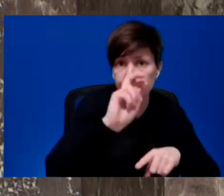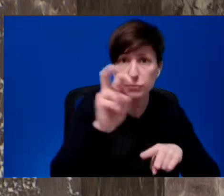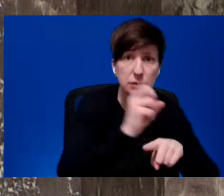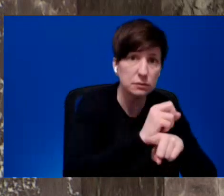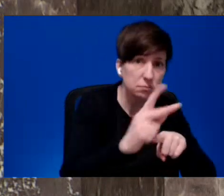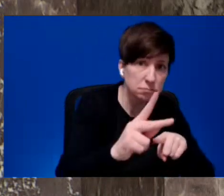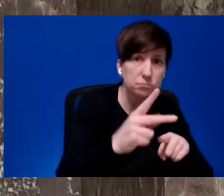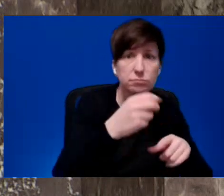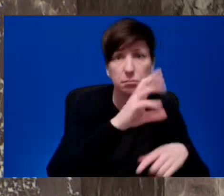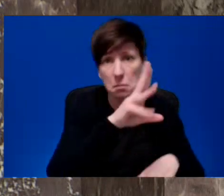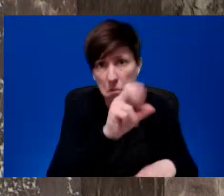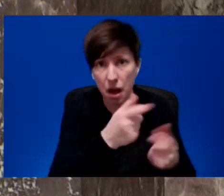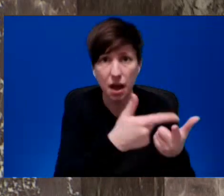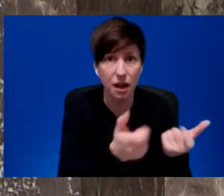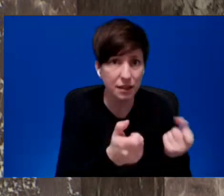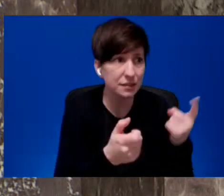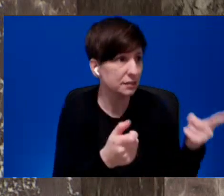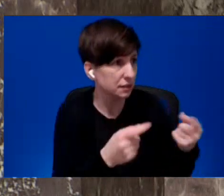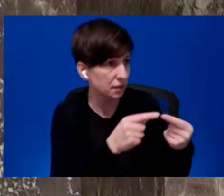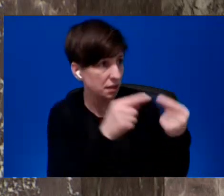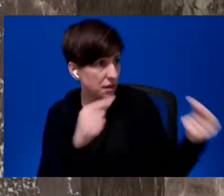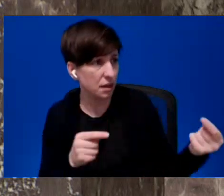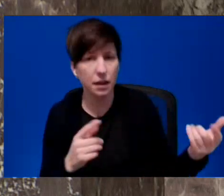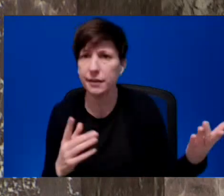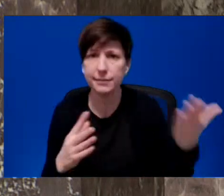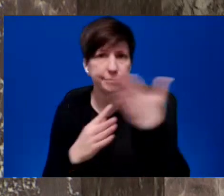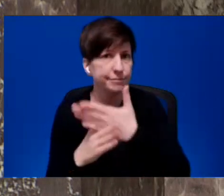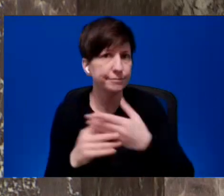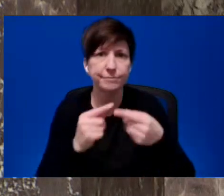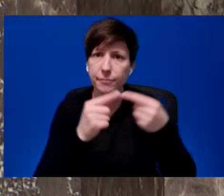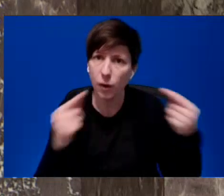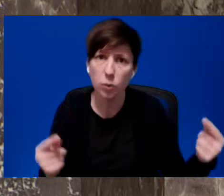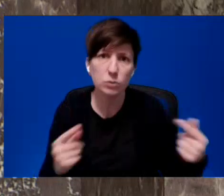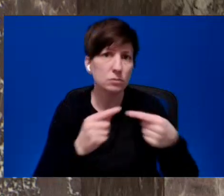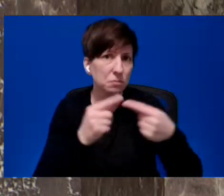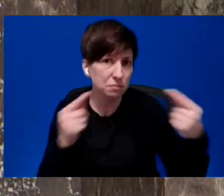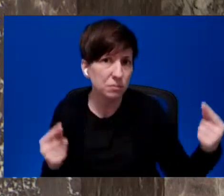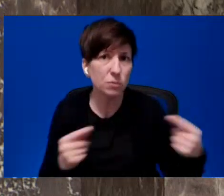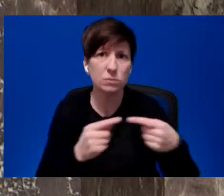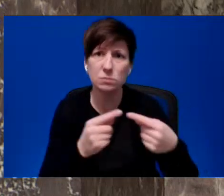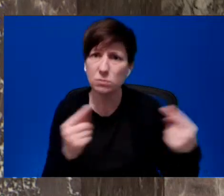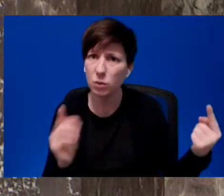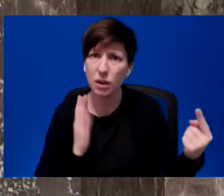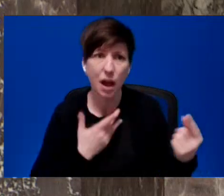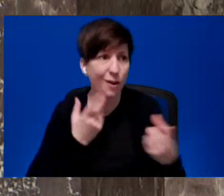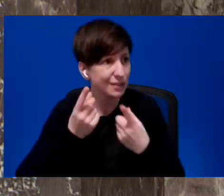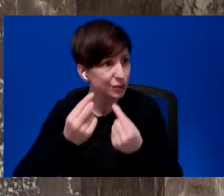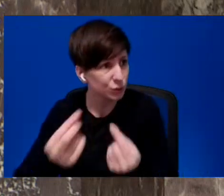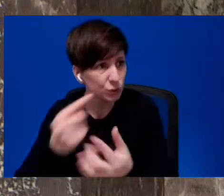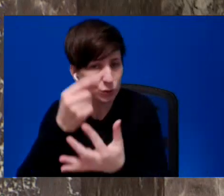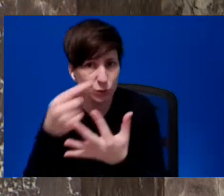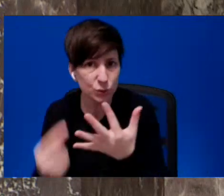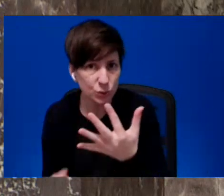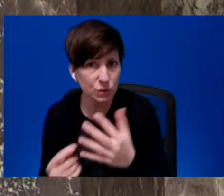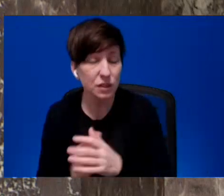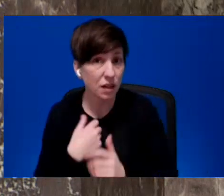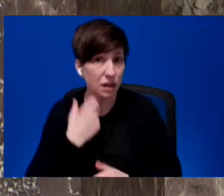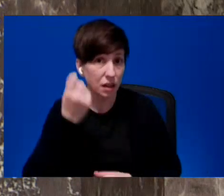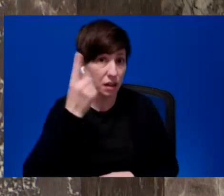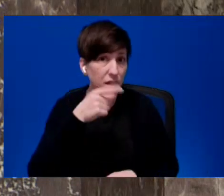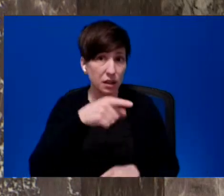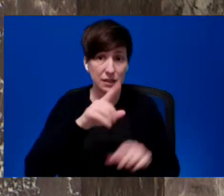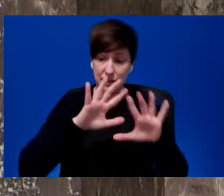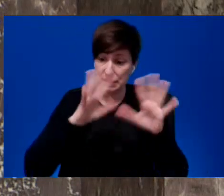been opposed by the member across the way. And so, although I appreciate the context of the question, the challenge we're dealing with is massive